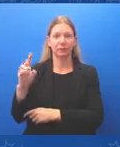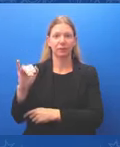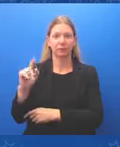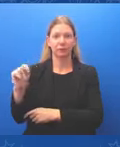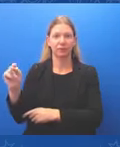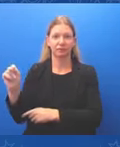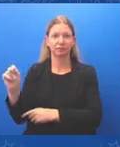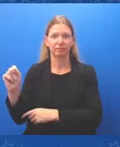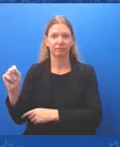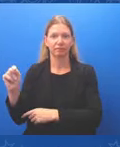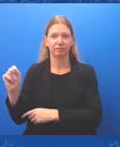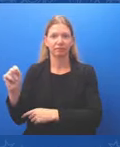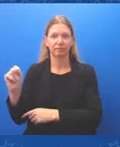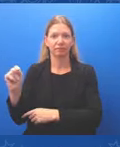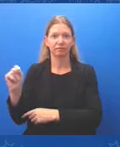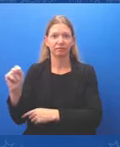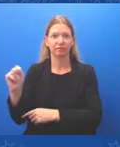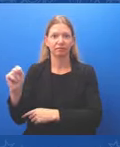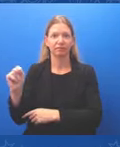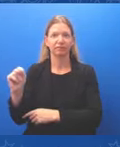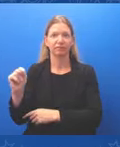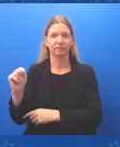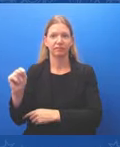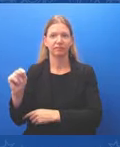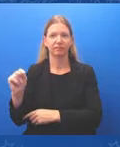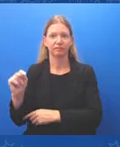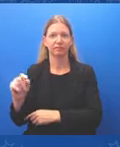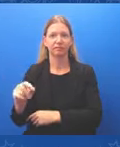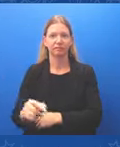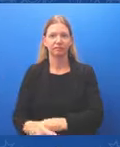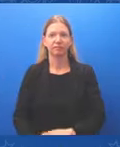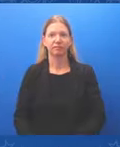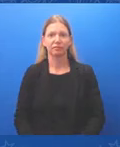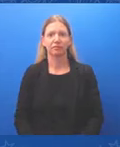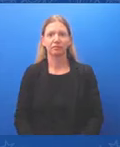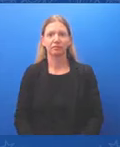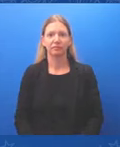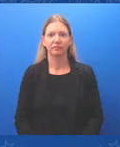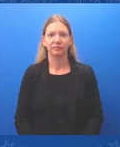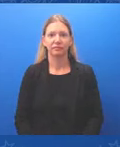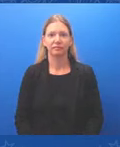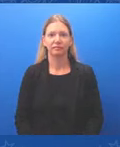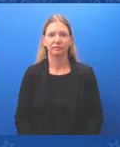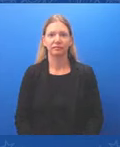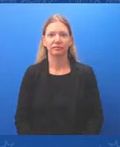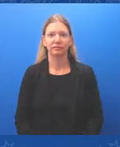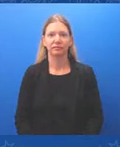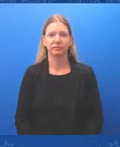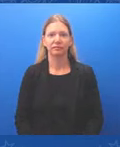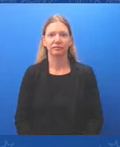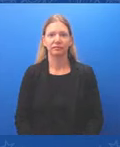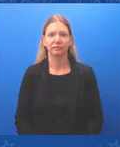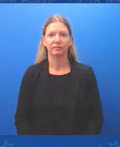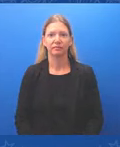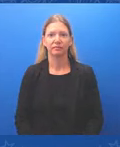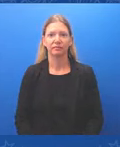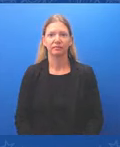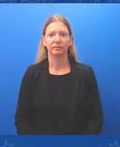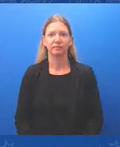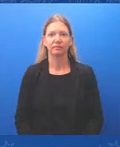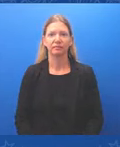President Biden and his incredible staff for welcoming the Lawyers Committee for Civil Rights Under Law to the White House.